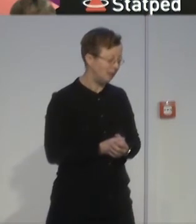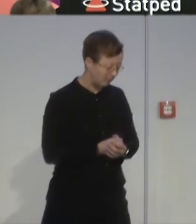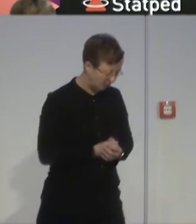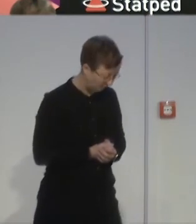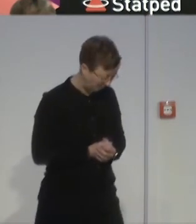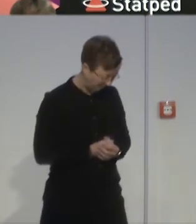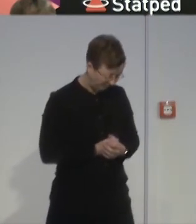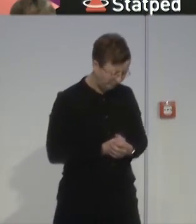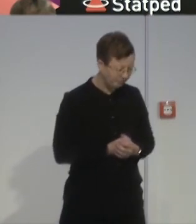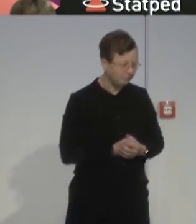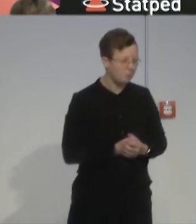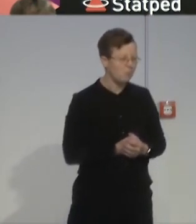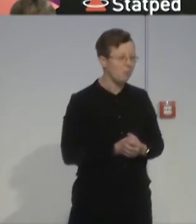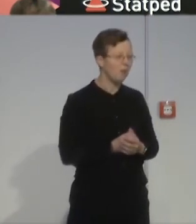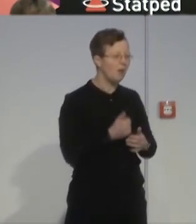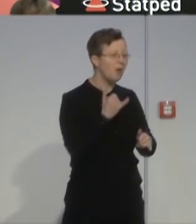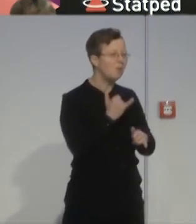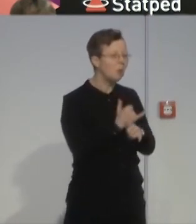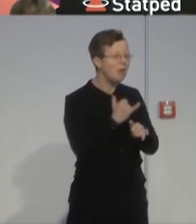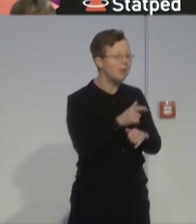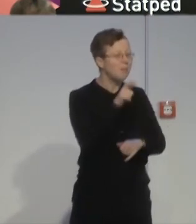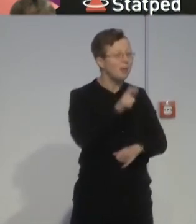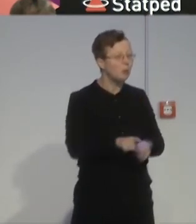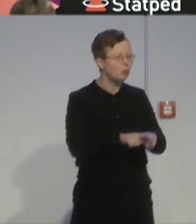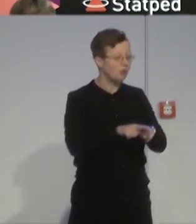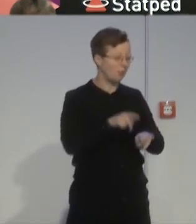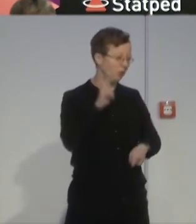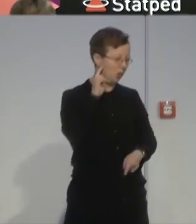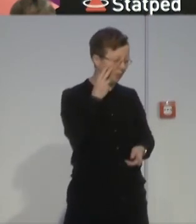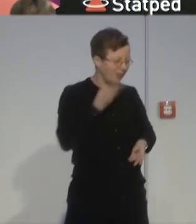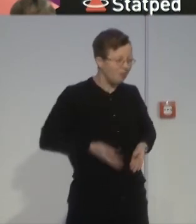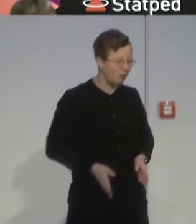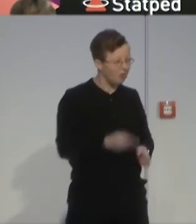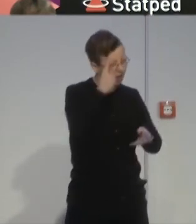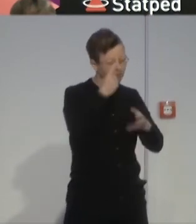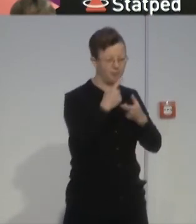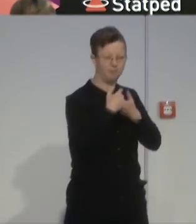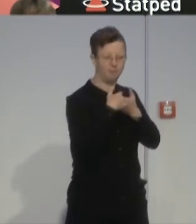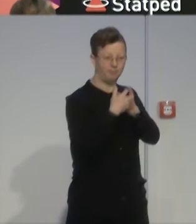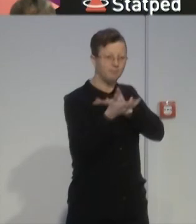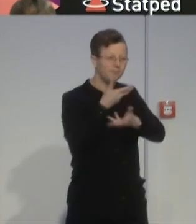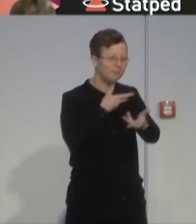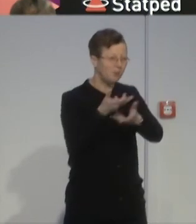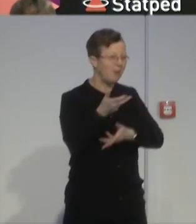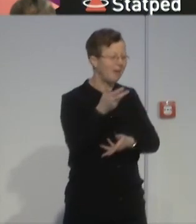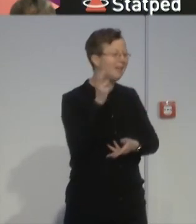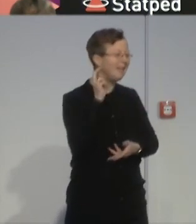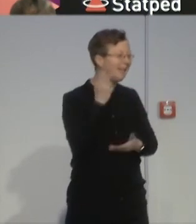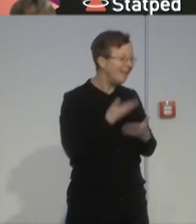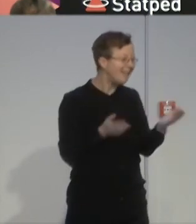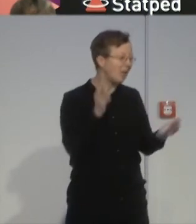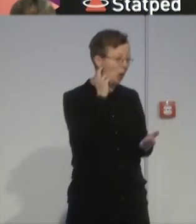How can a person with congenital deafblindness engage in languaging with a non-deafblind communication partner?